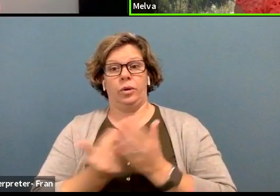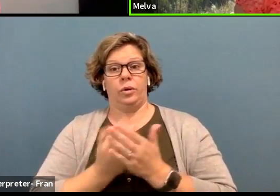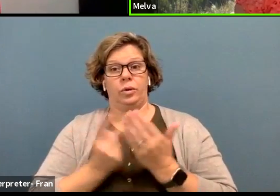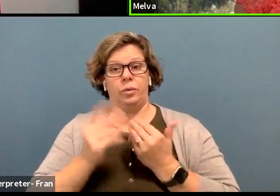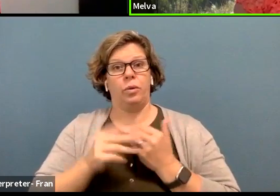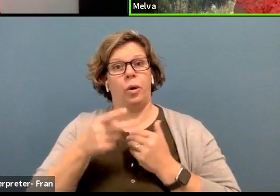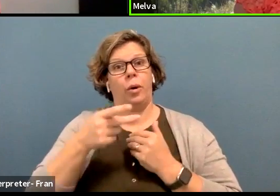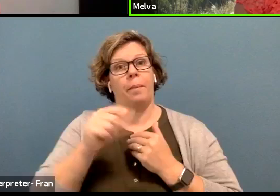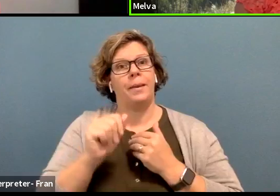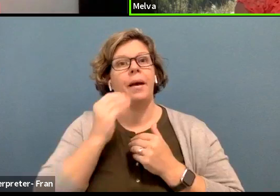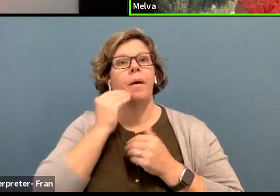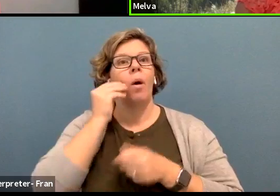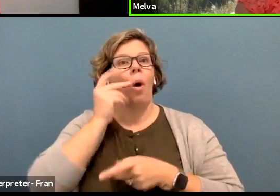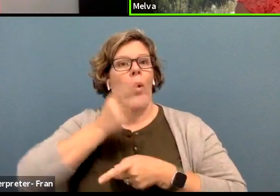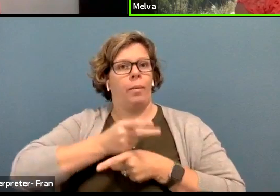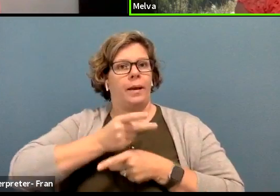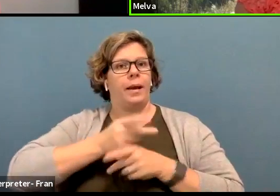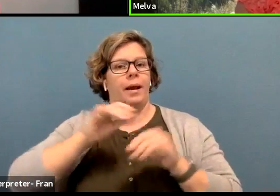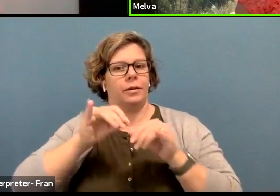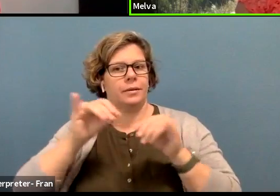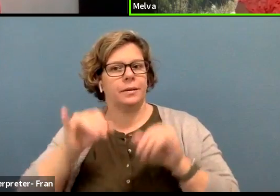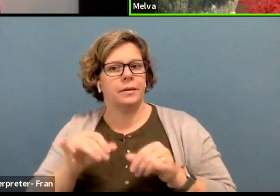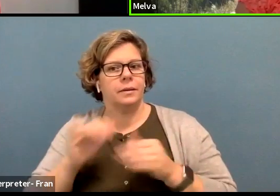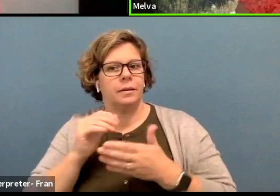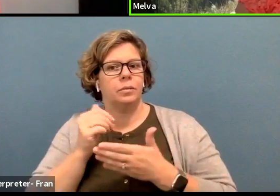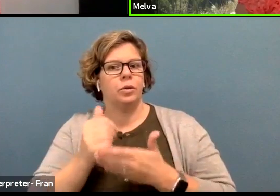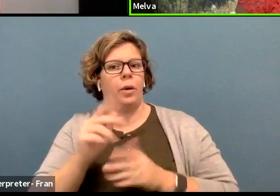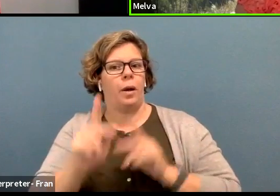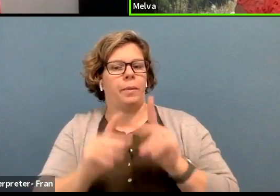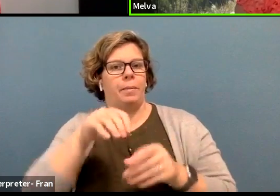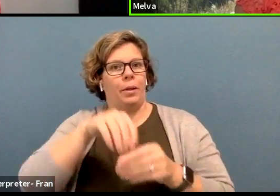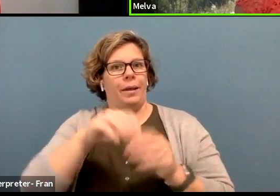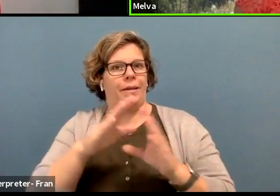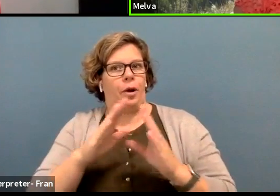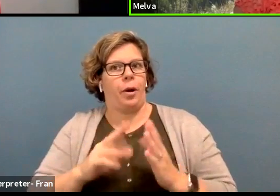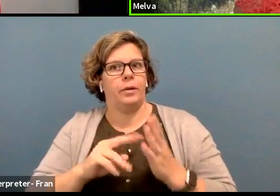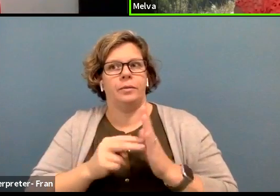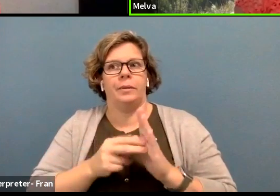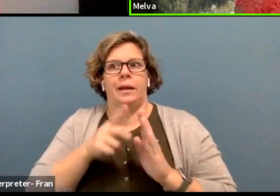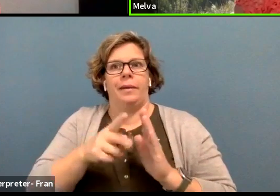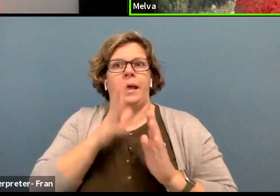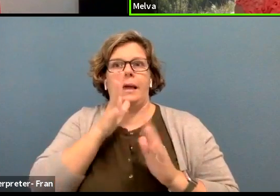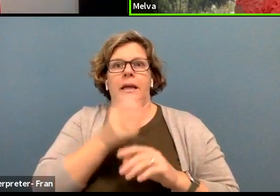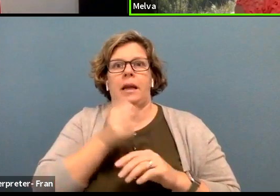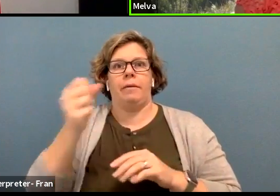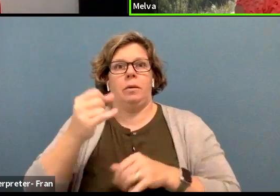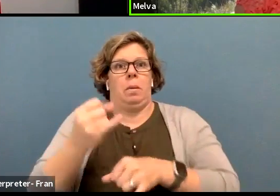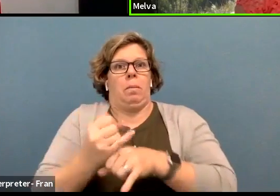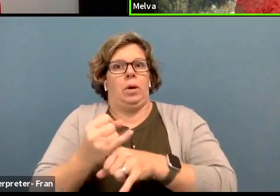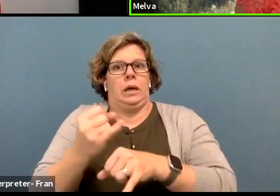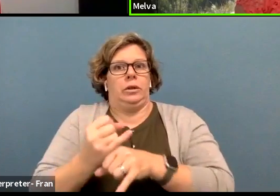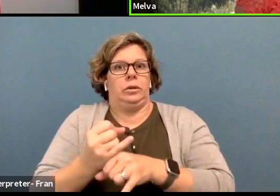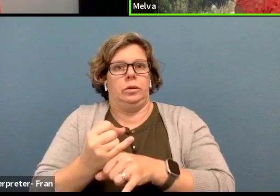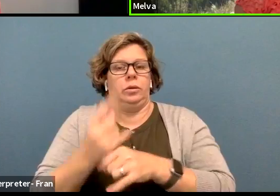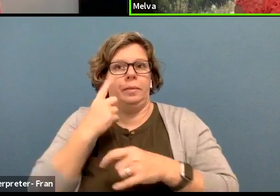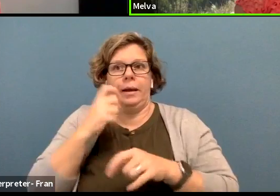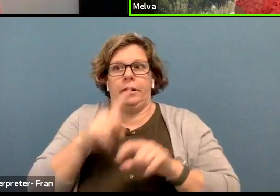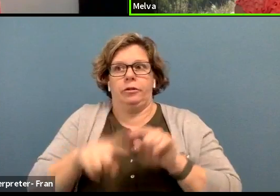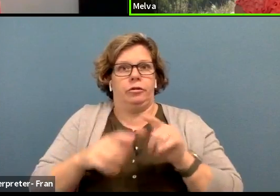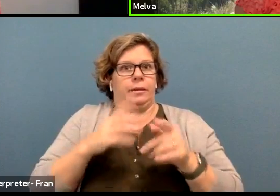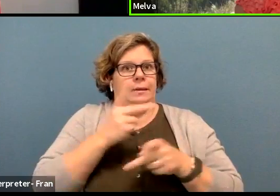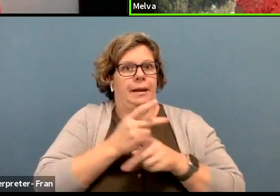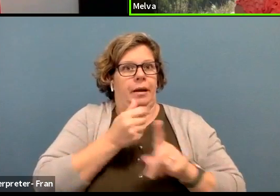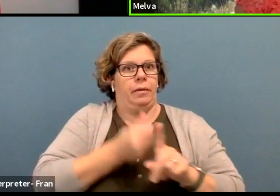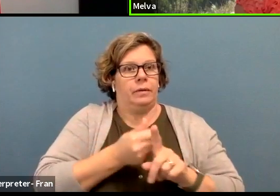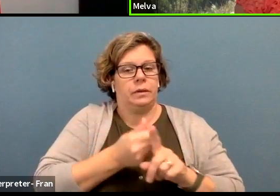PAs, could start helping folks in their homes so they didn't have to be institutionalized. So a very good group